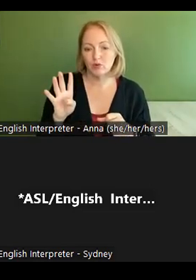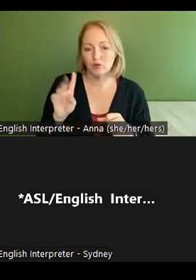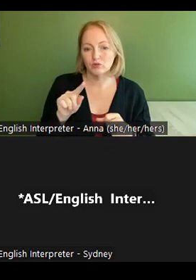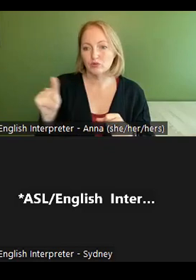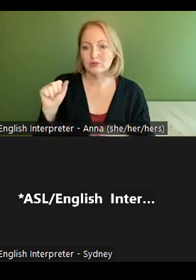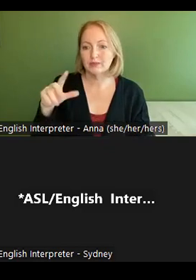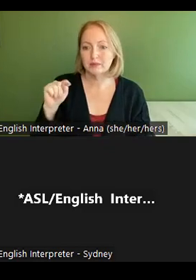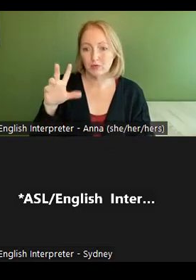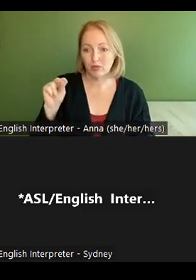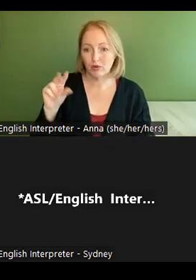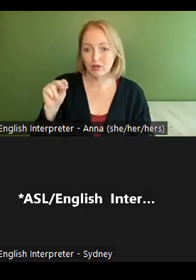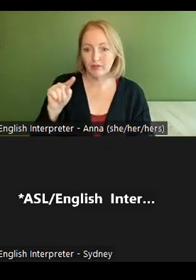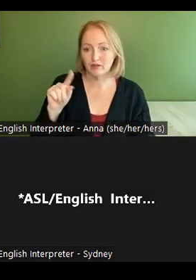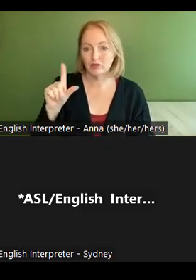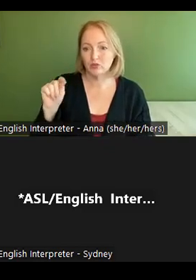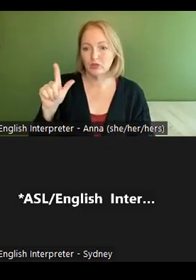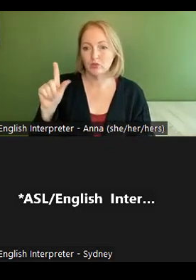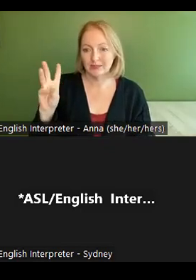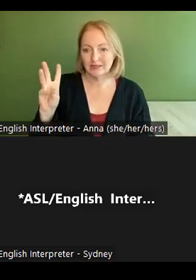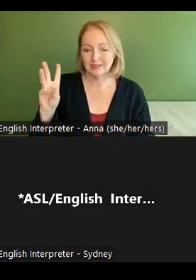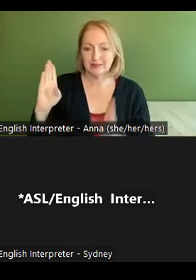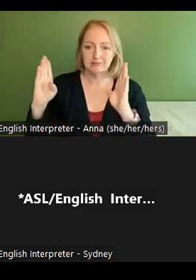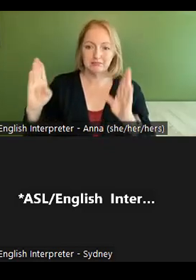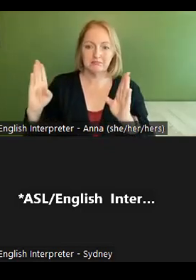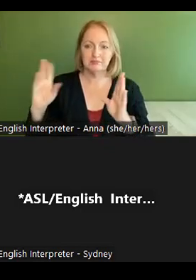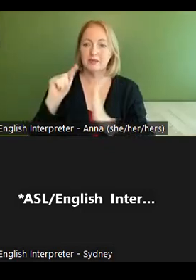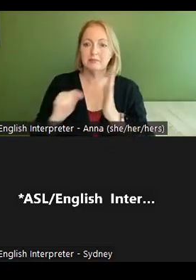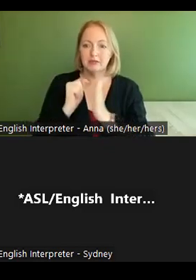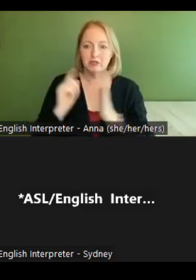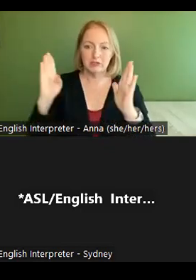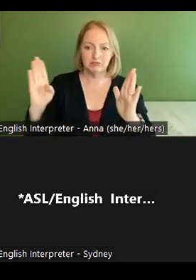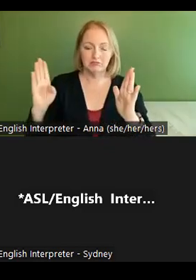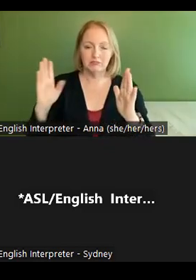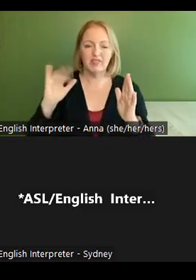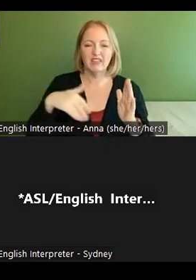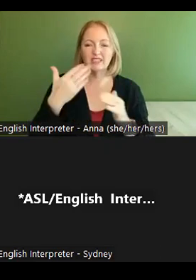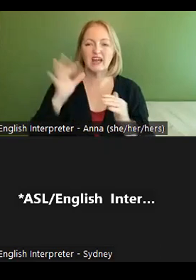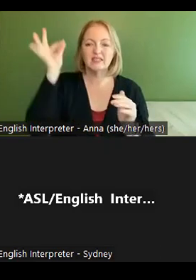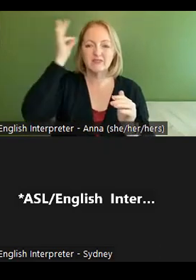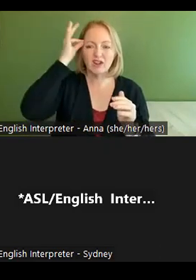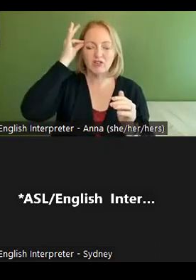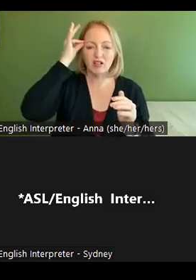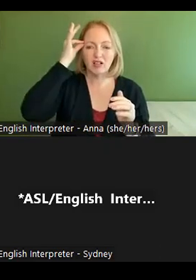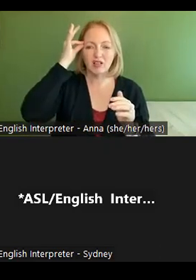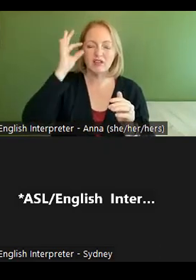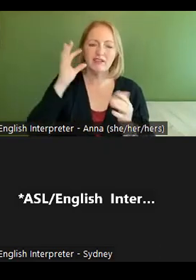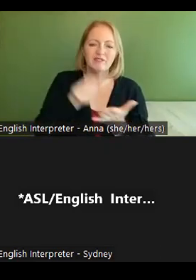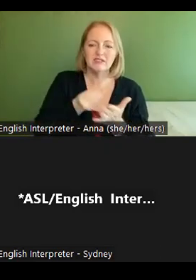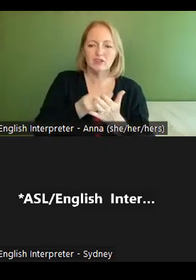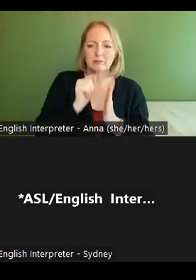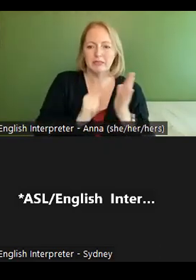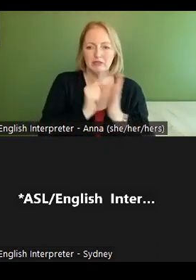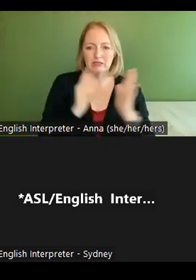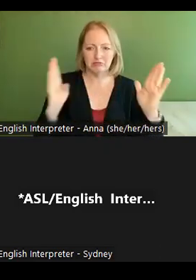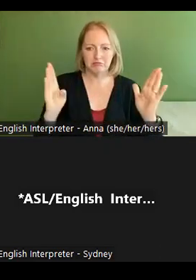September 30th, 2026 period, which is the next federal fiscal period.